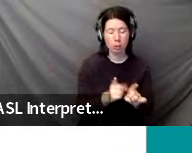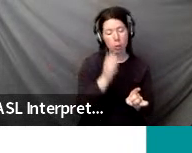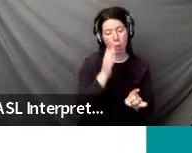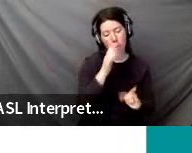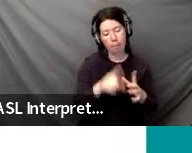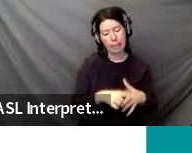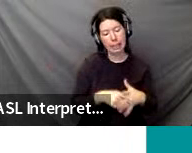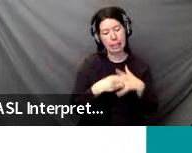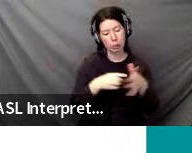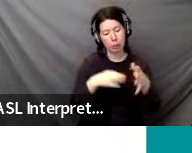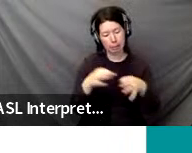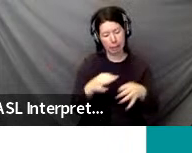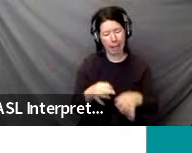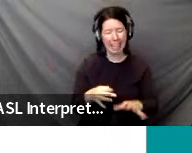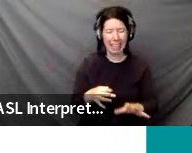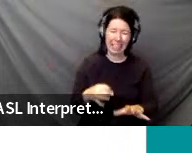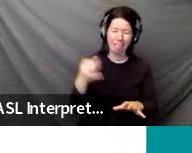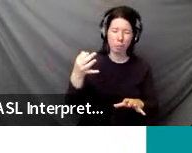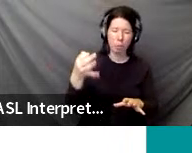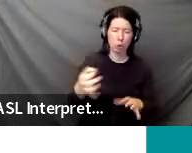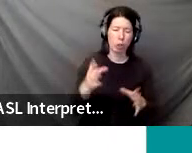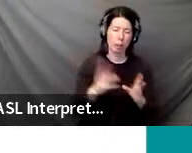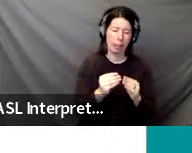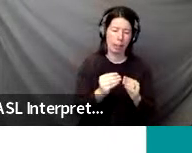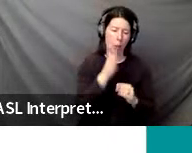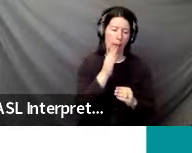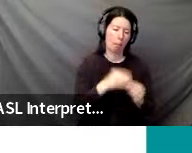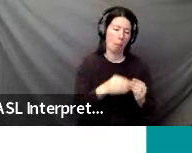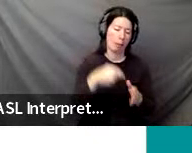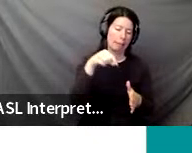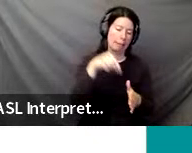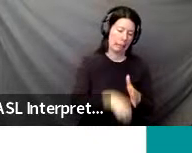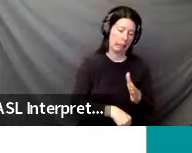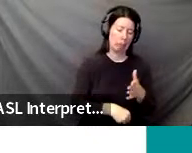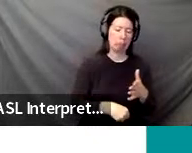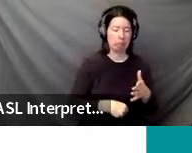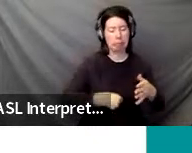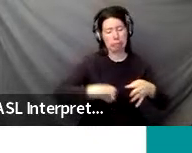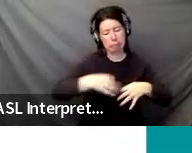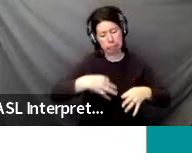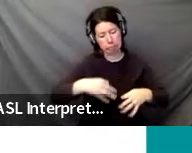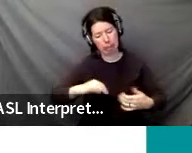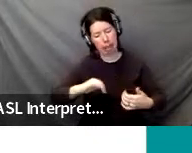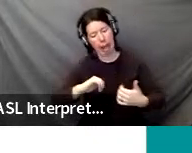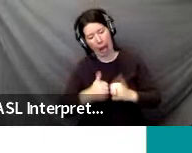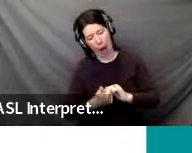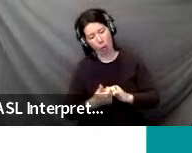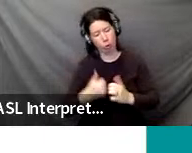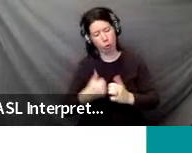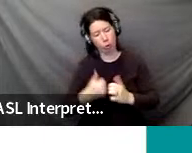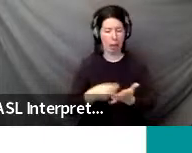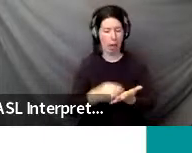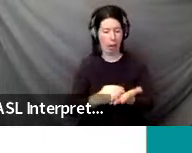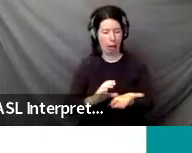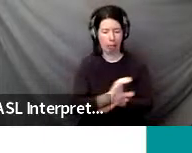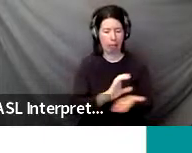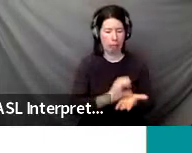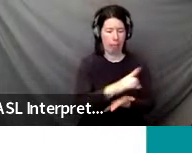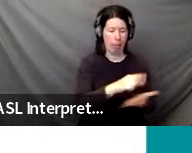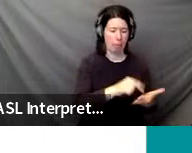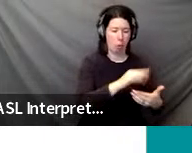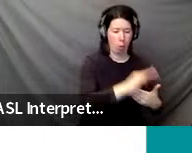future meetings might dive a little more deeper into, how do you fund a program when we have this updated